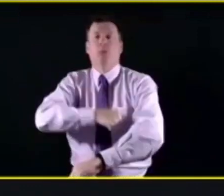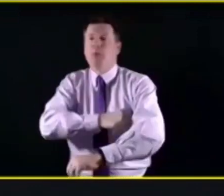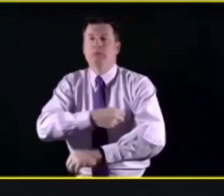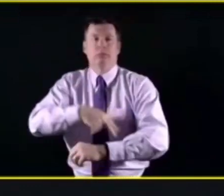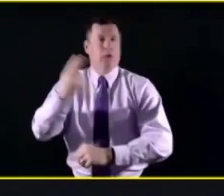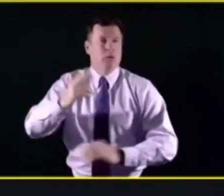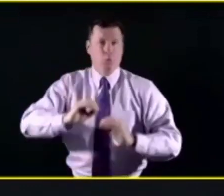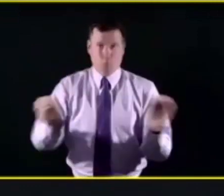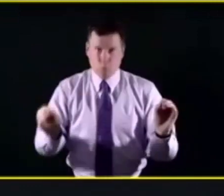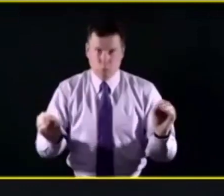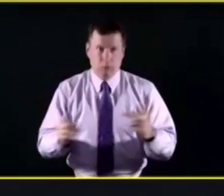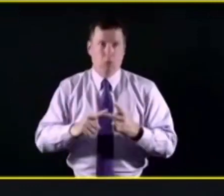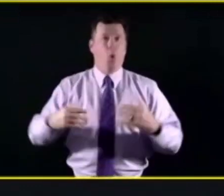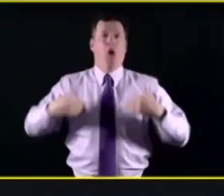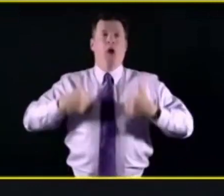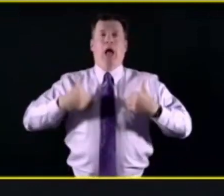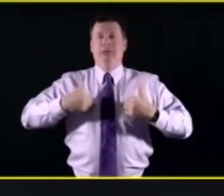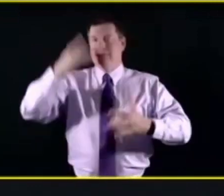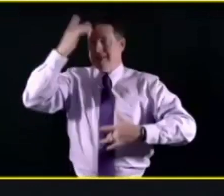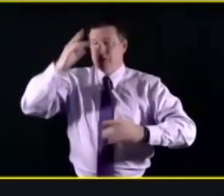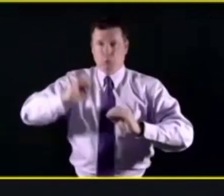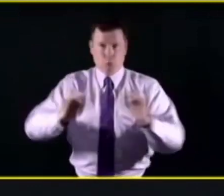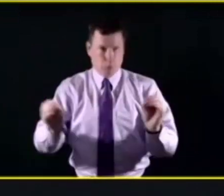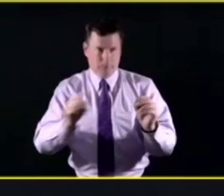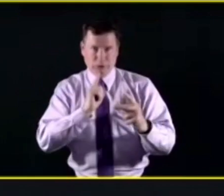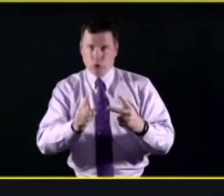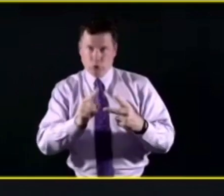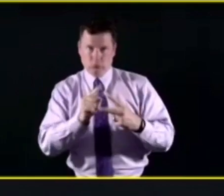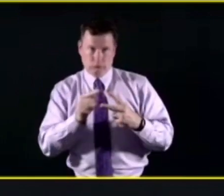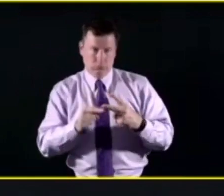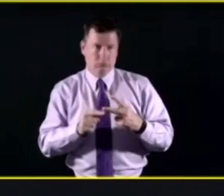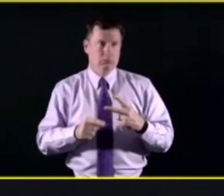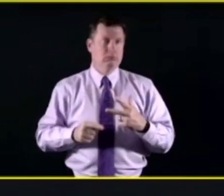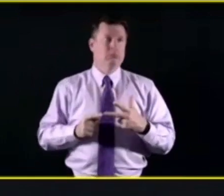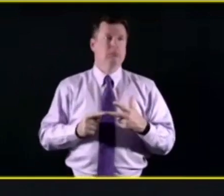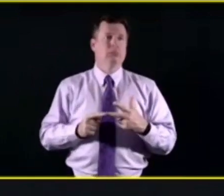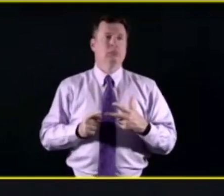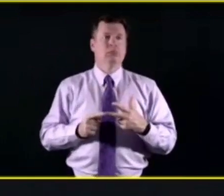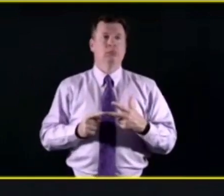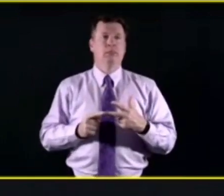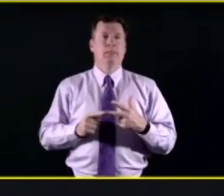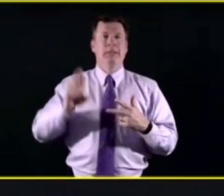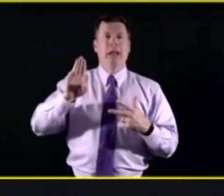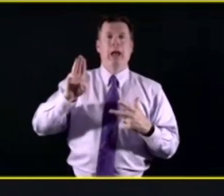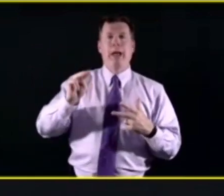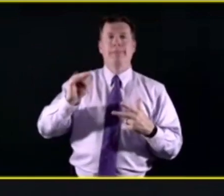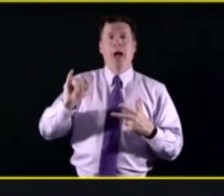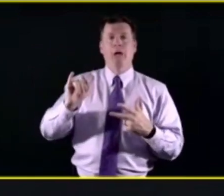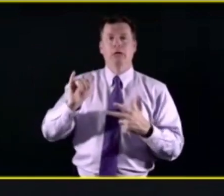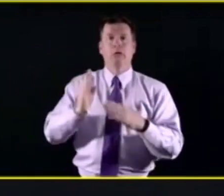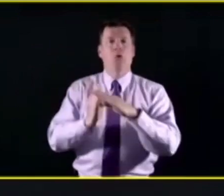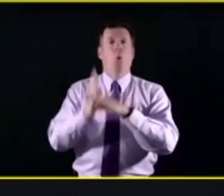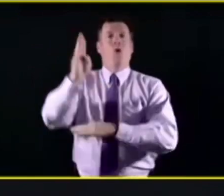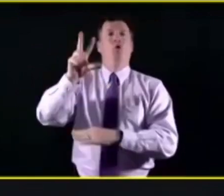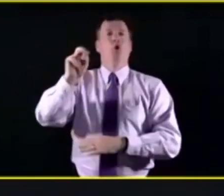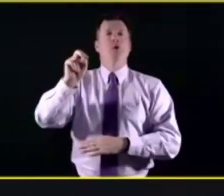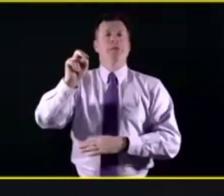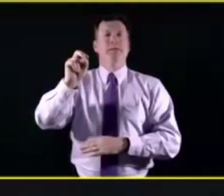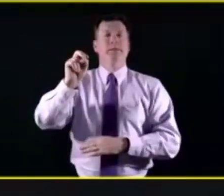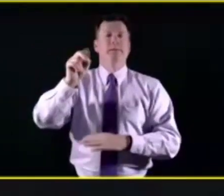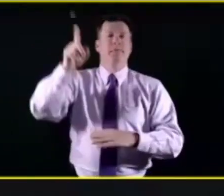at higher risk for difficulty with coronavirus infection. And we and